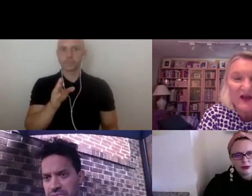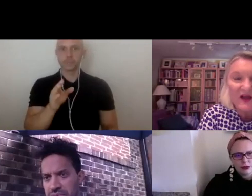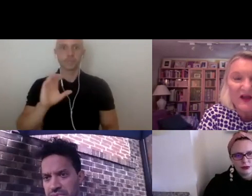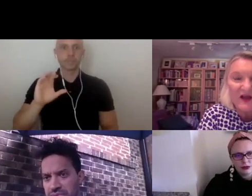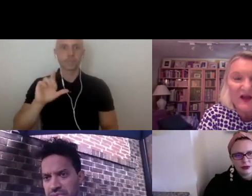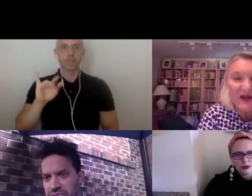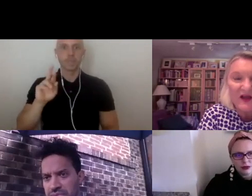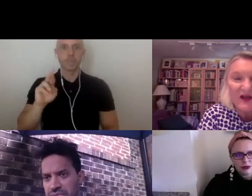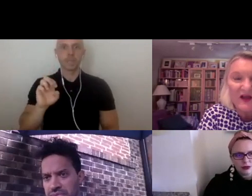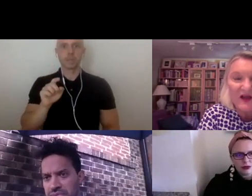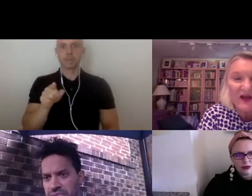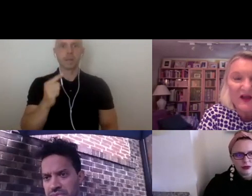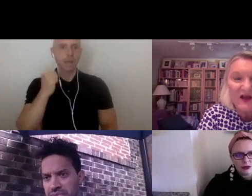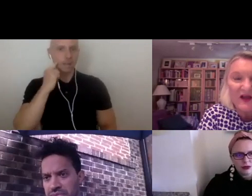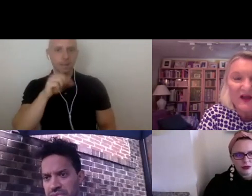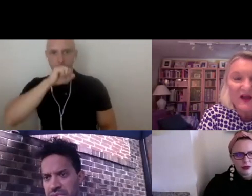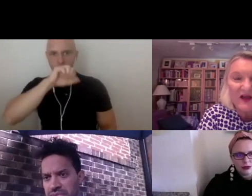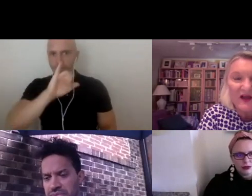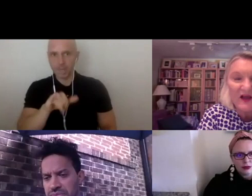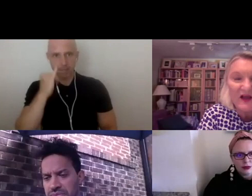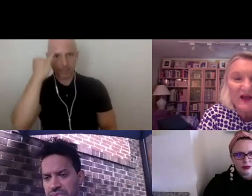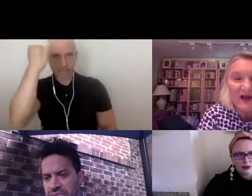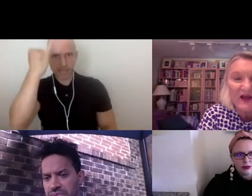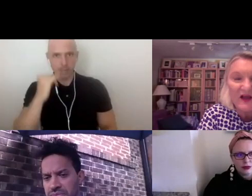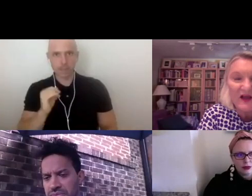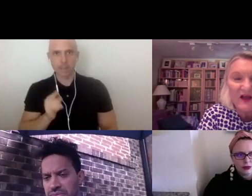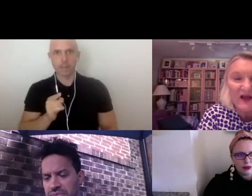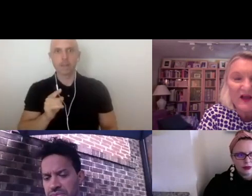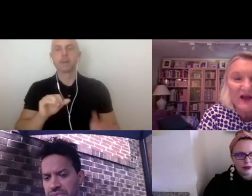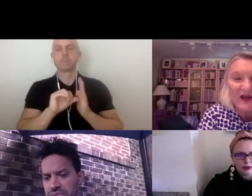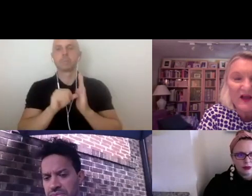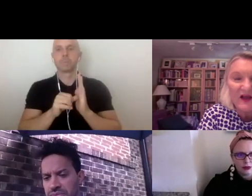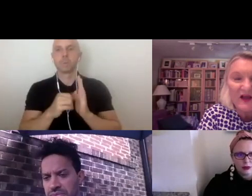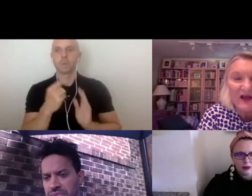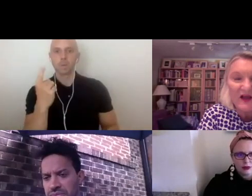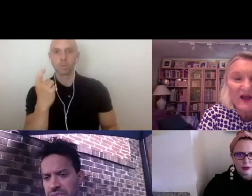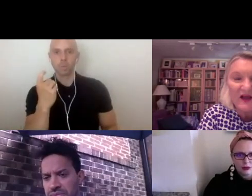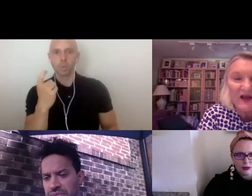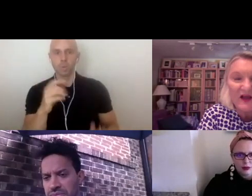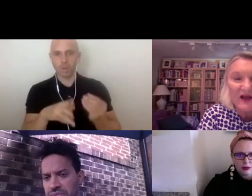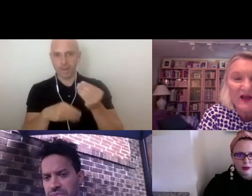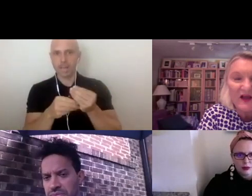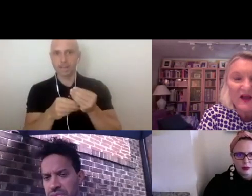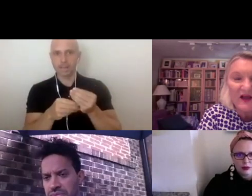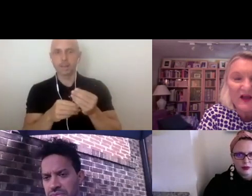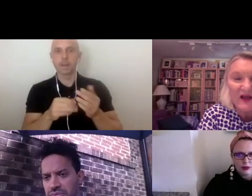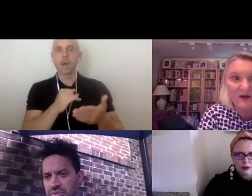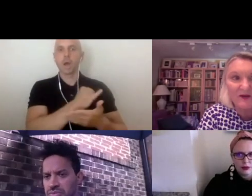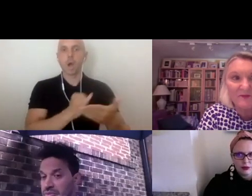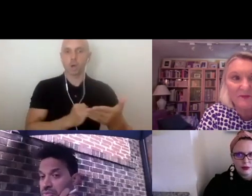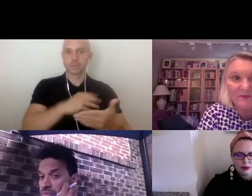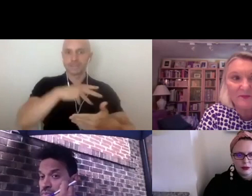going to get through this. And one thing I wanted to add for everybody is that our Arts in the Parks program,